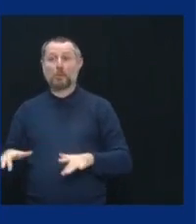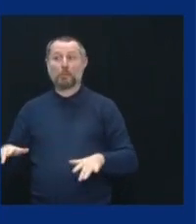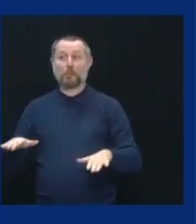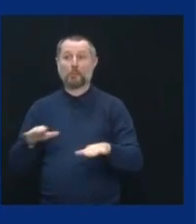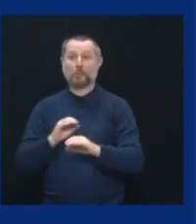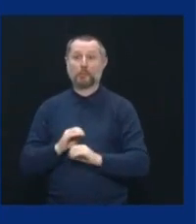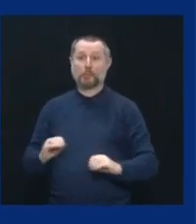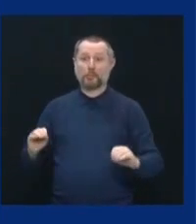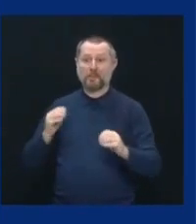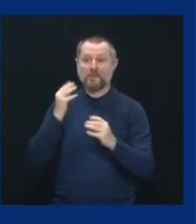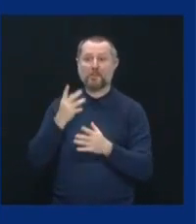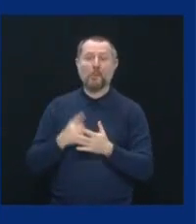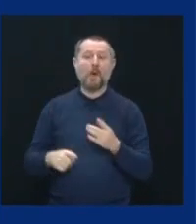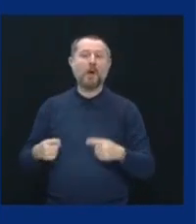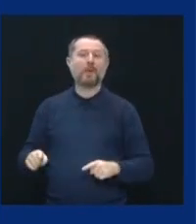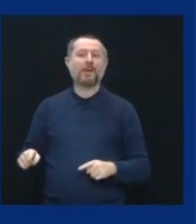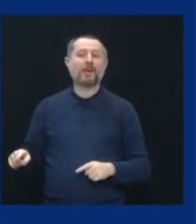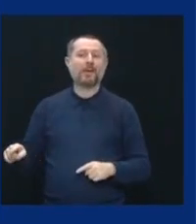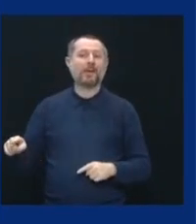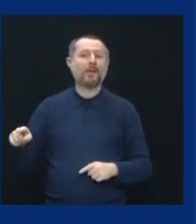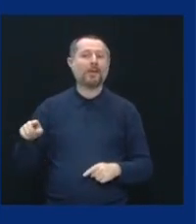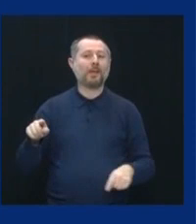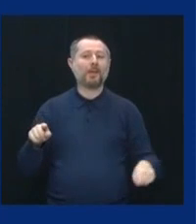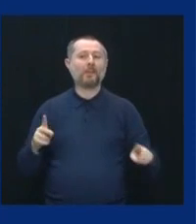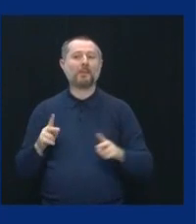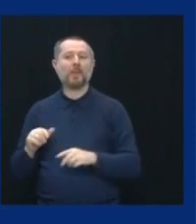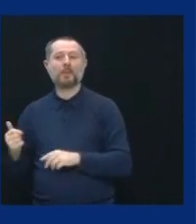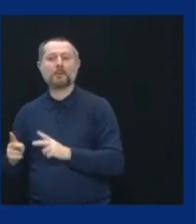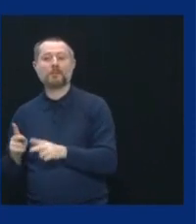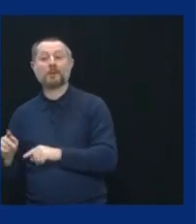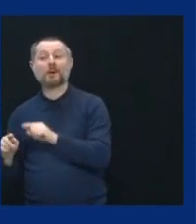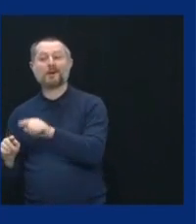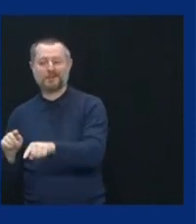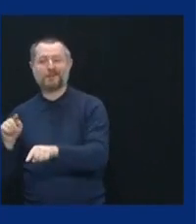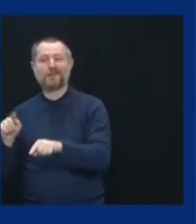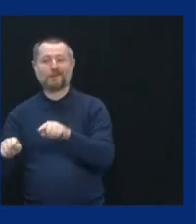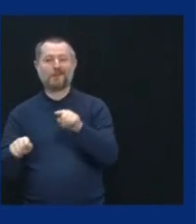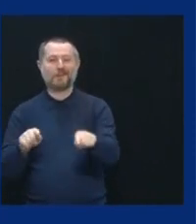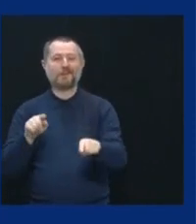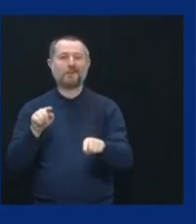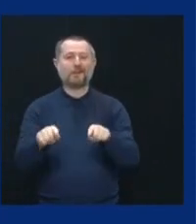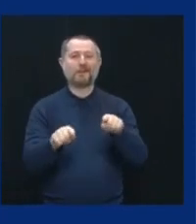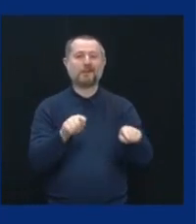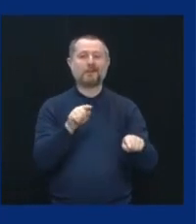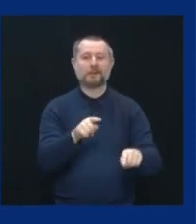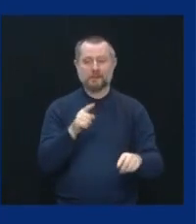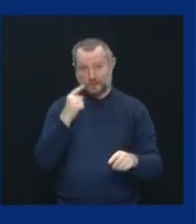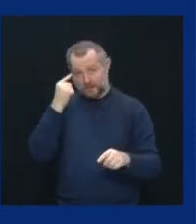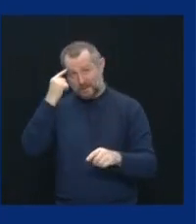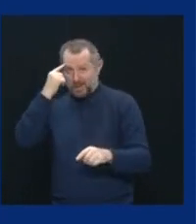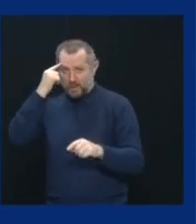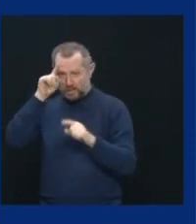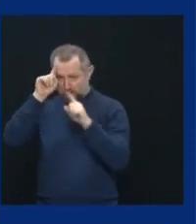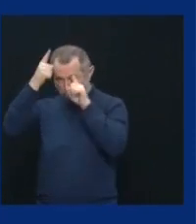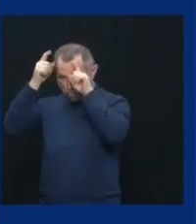in this world at this time, Mike, something's going to fill that